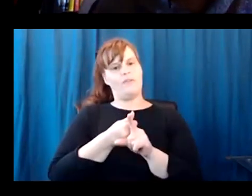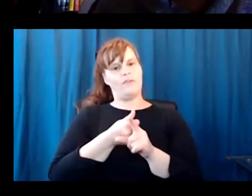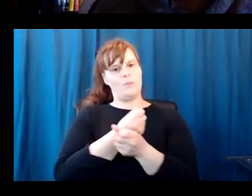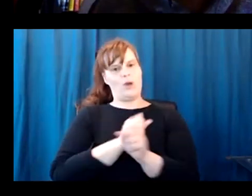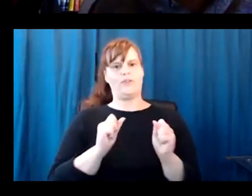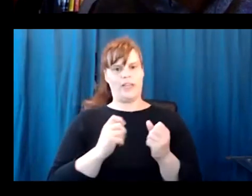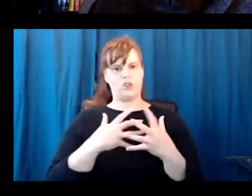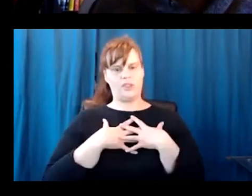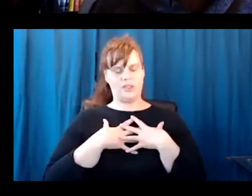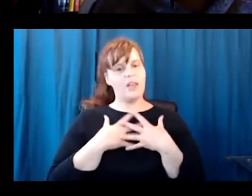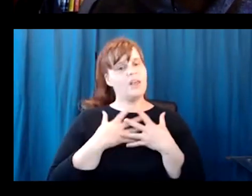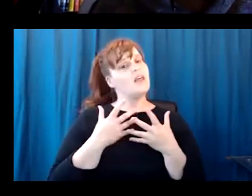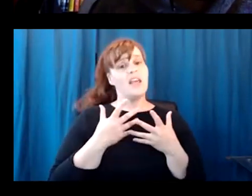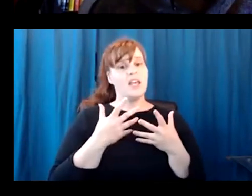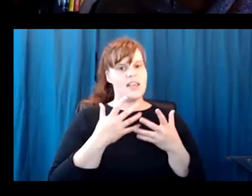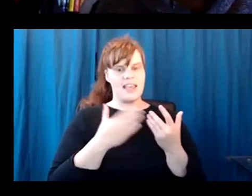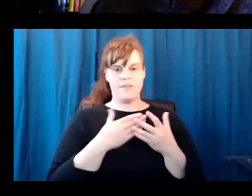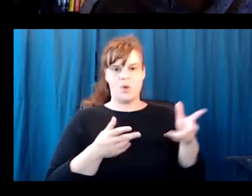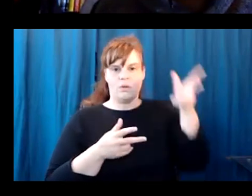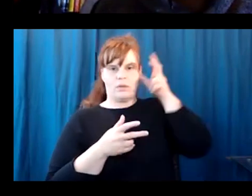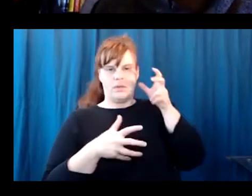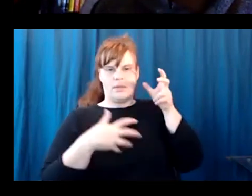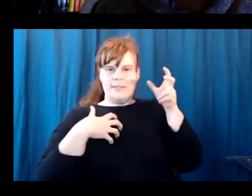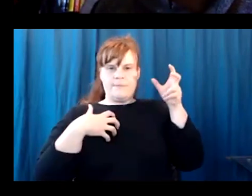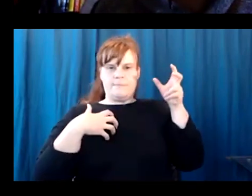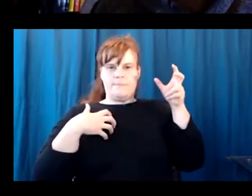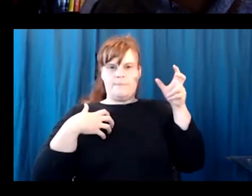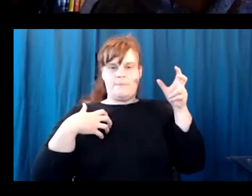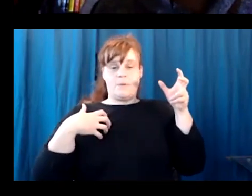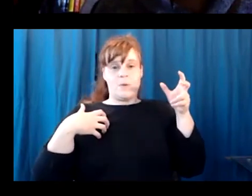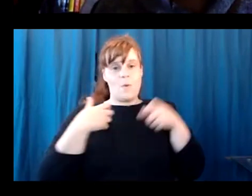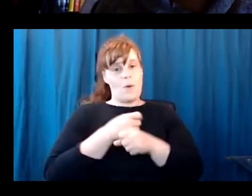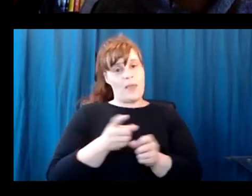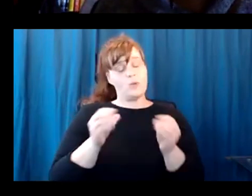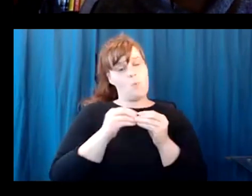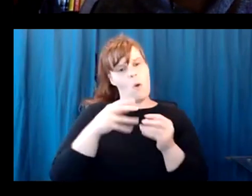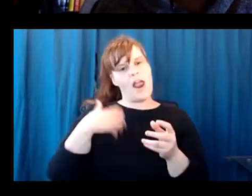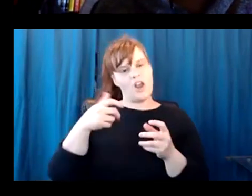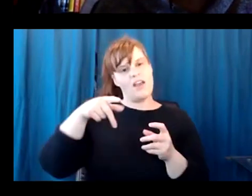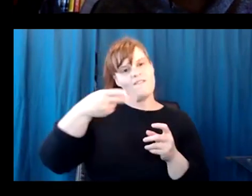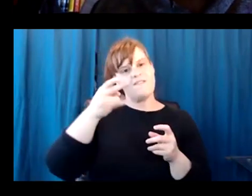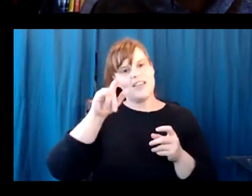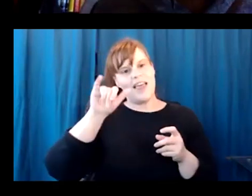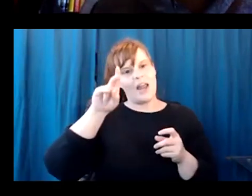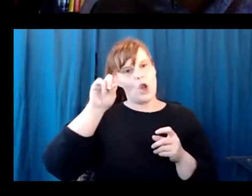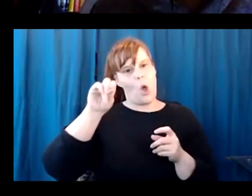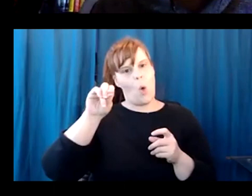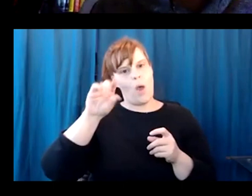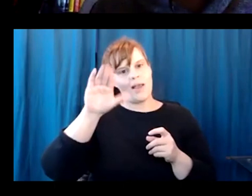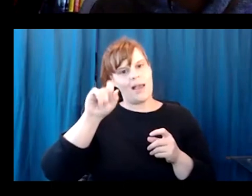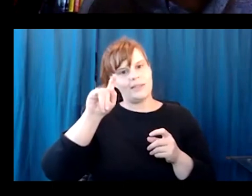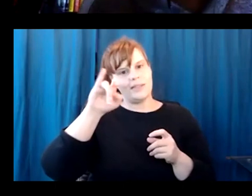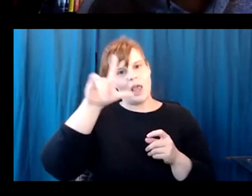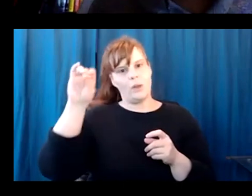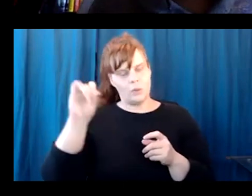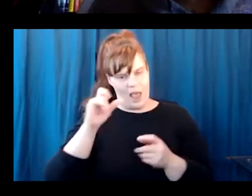you, what makes you angrier is that recorded video of Philando Castile's last moments after an officer